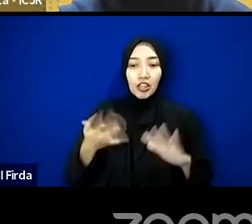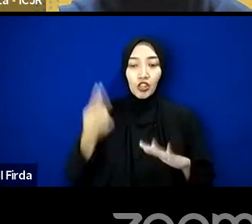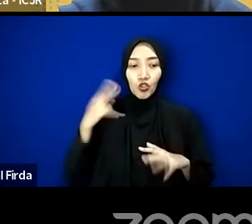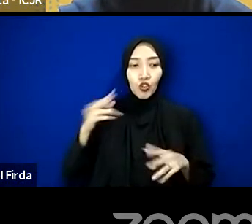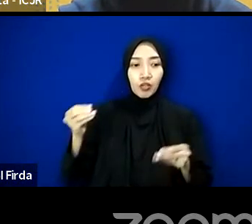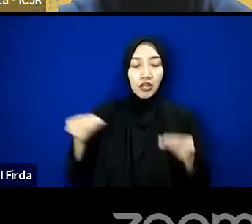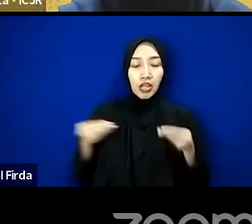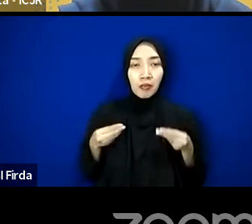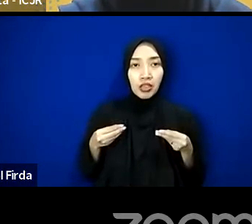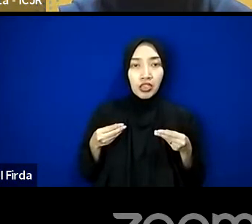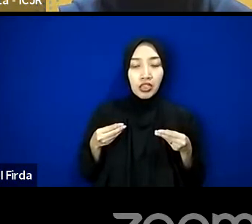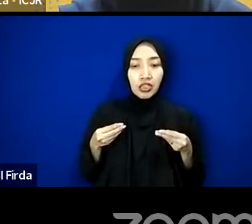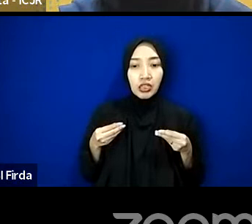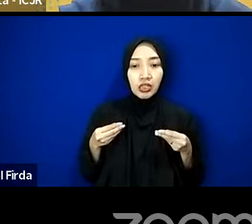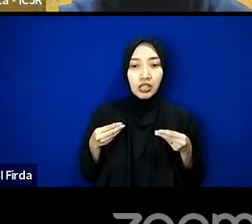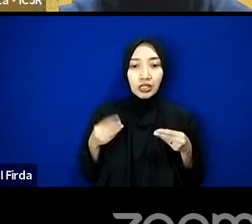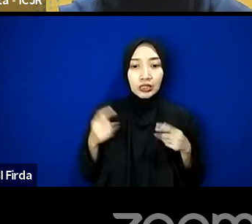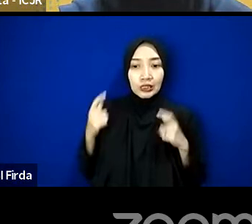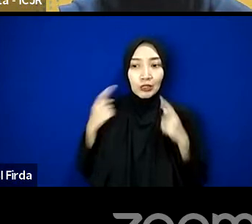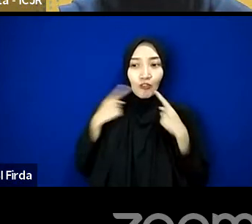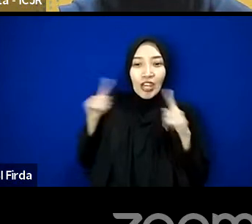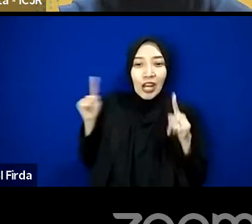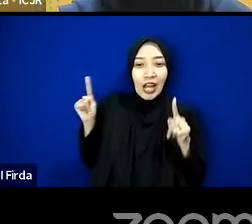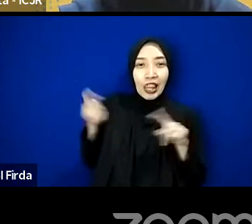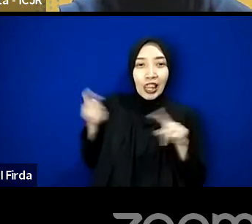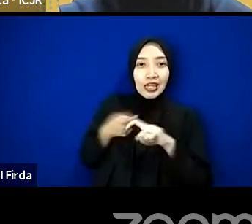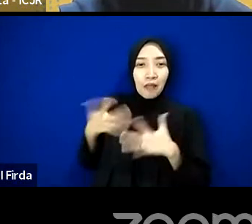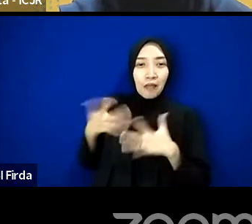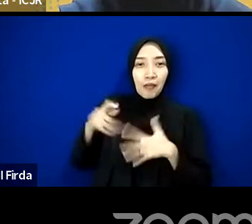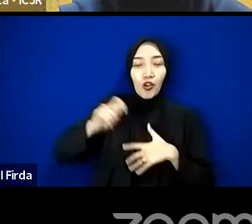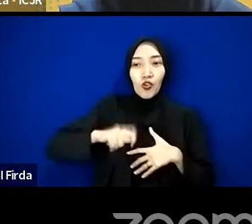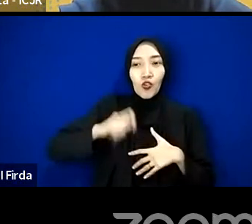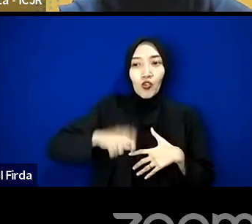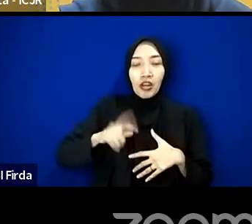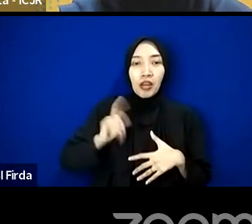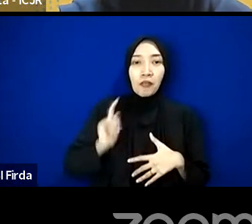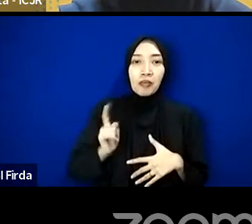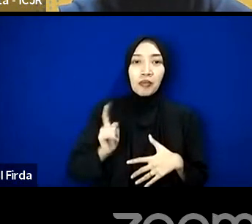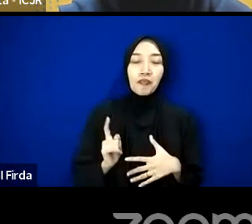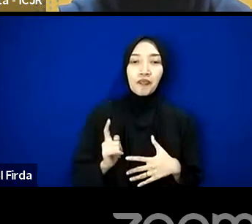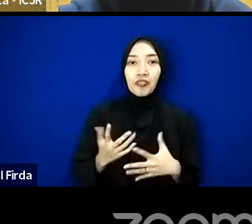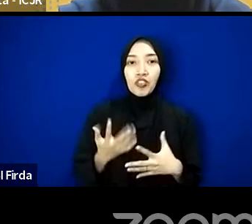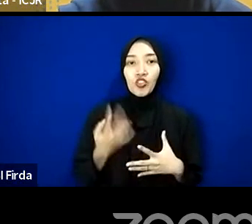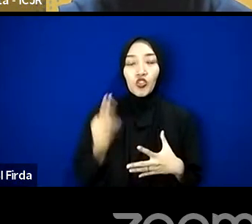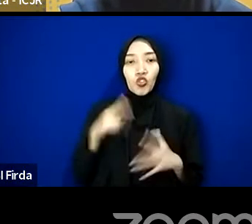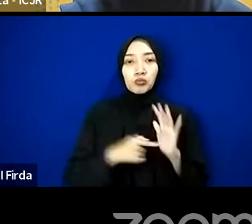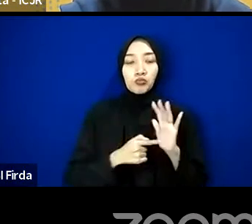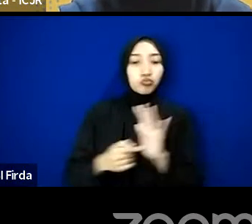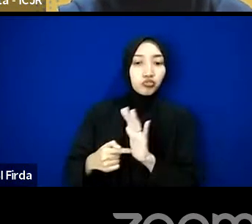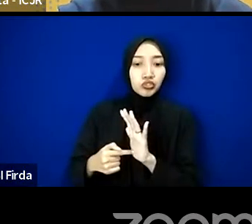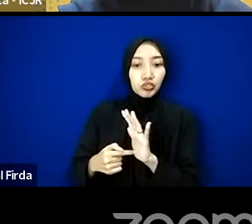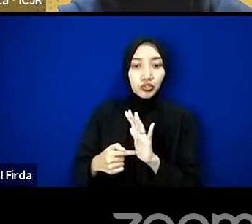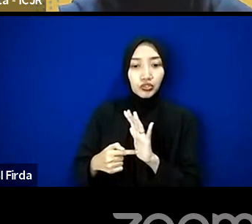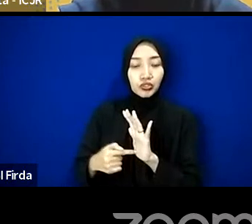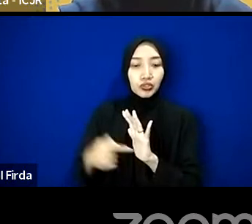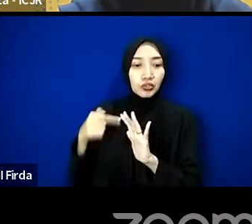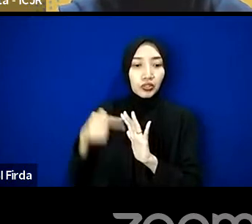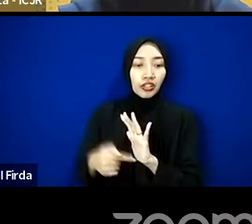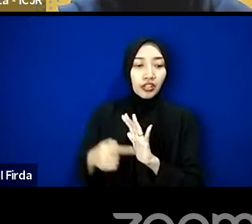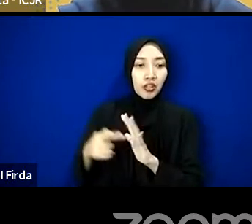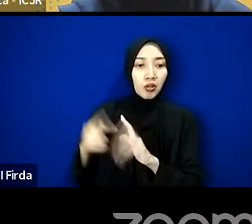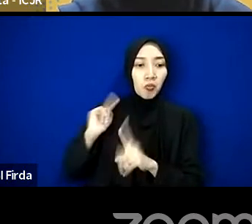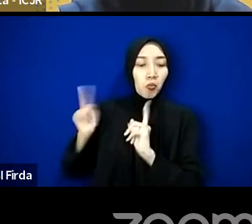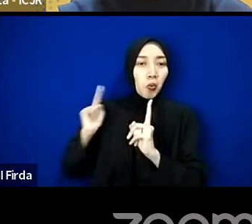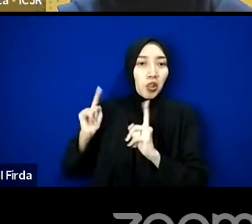popularity from the public, something like that, because to show that they are very strong politicians, very strong government, that